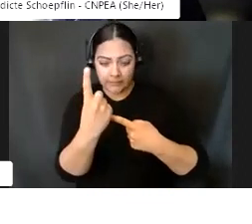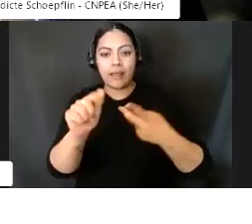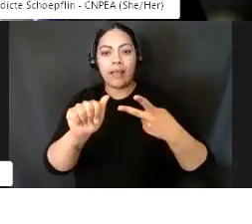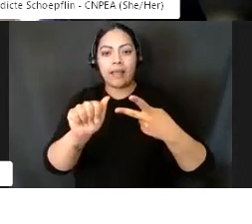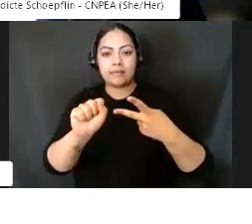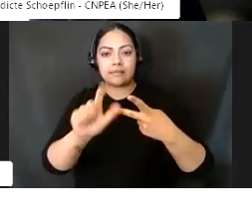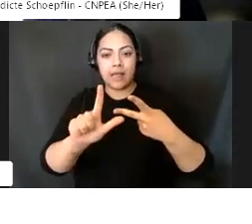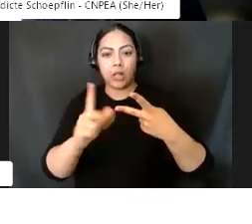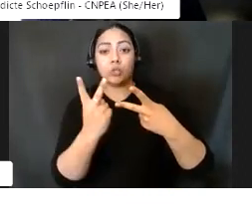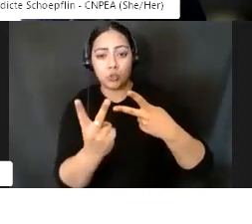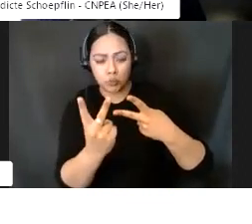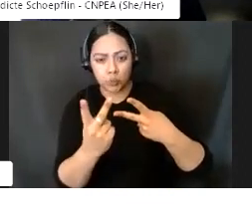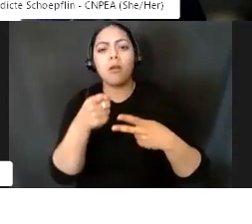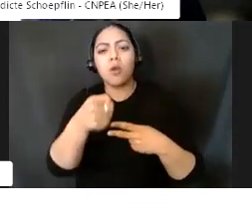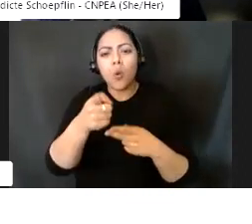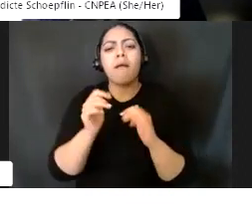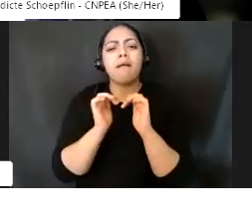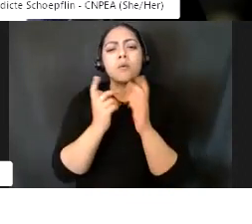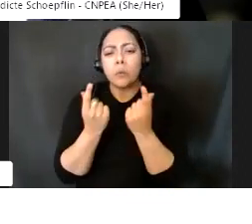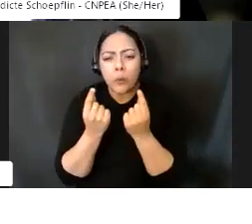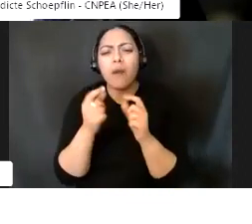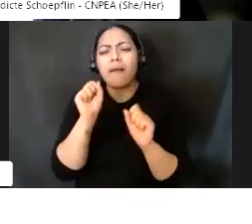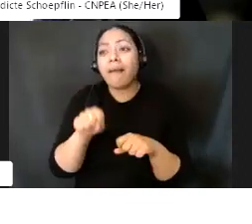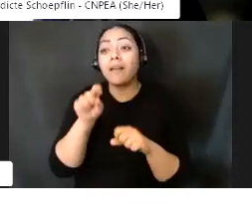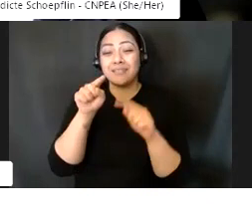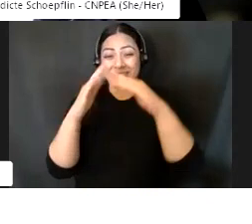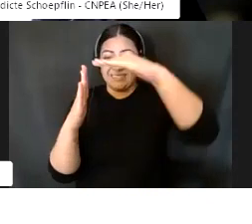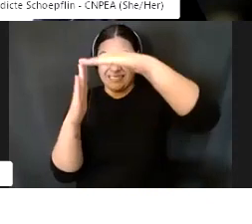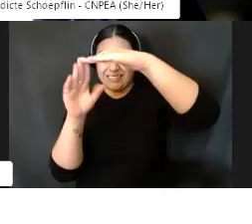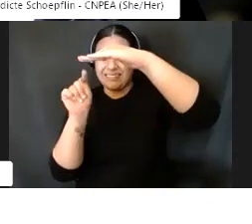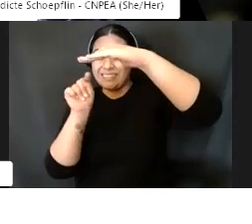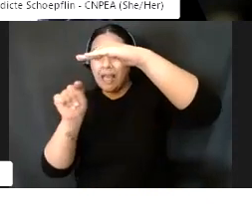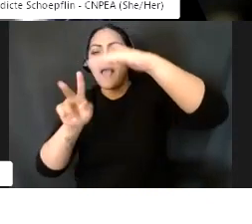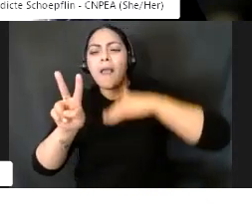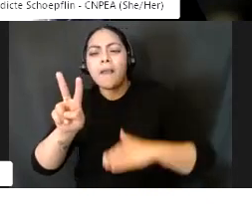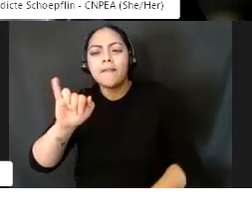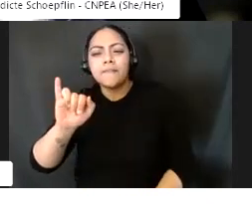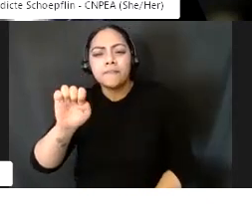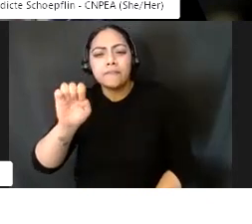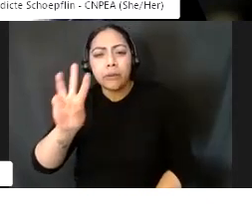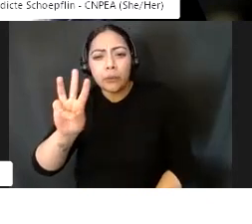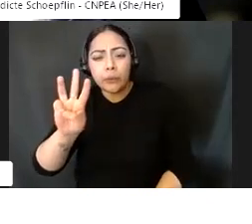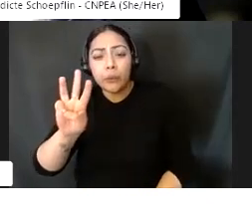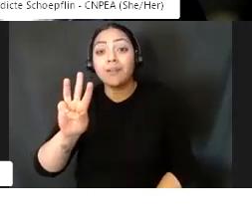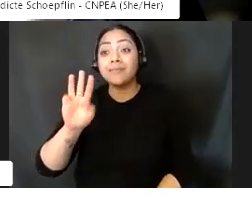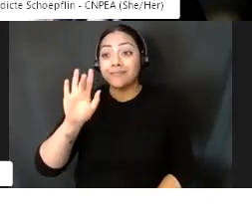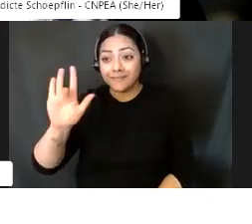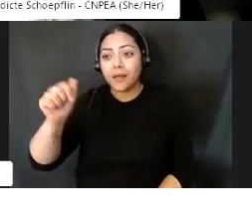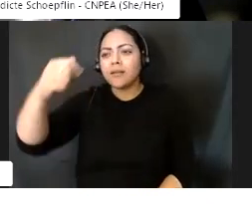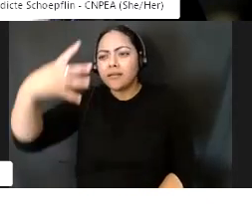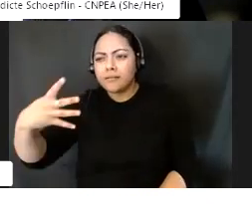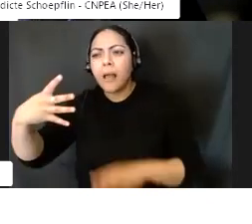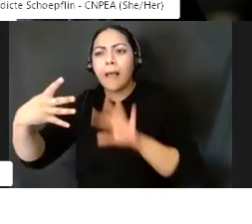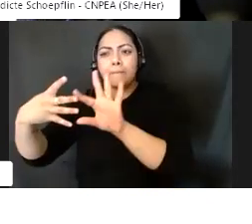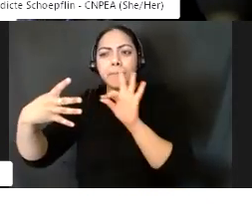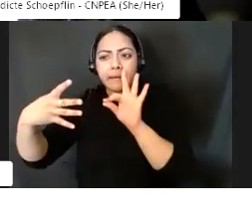by using the little view grid at the top right of your screen. You can choose how and who you want to see and how big you want to